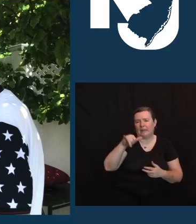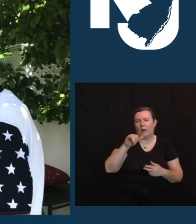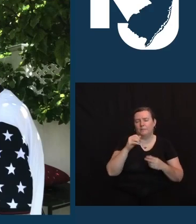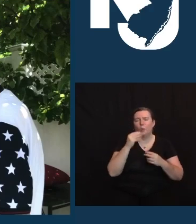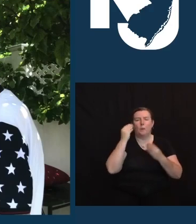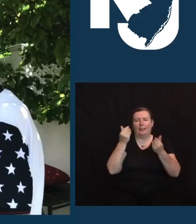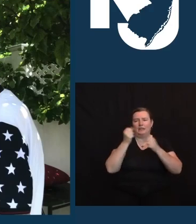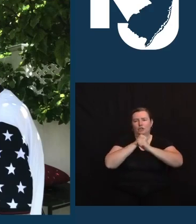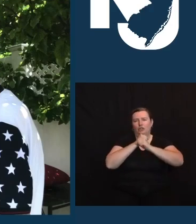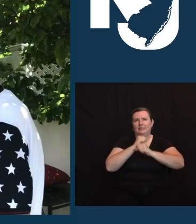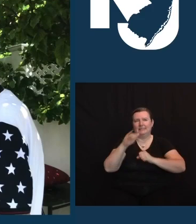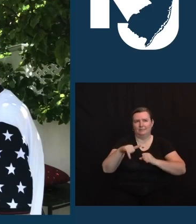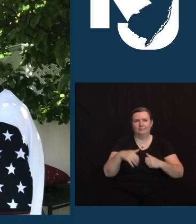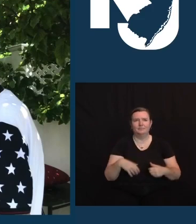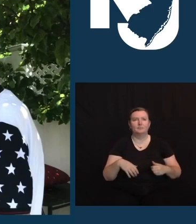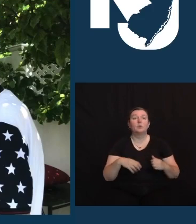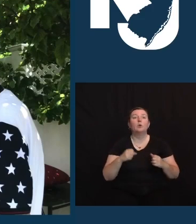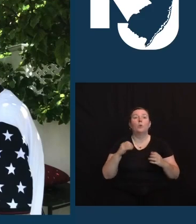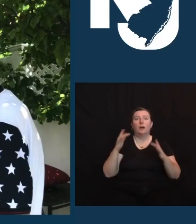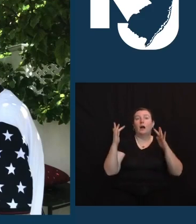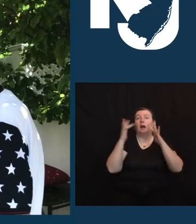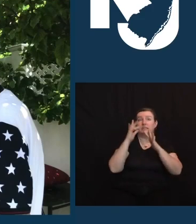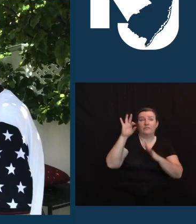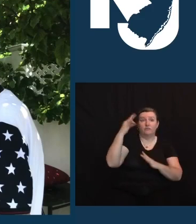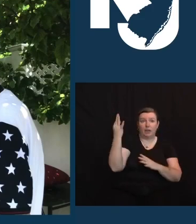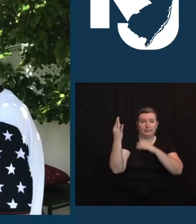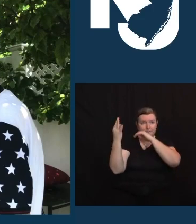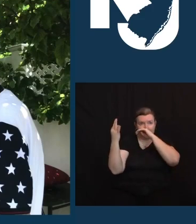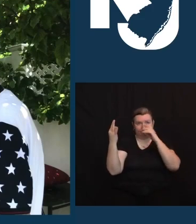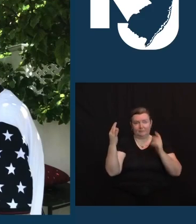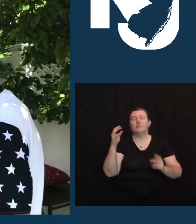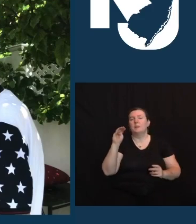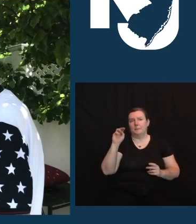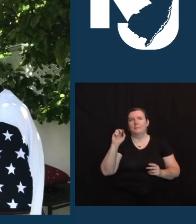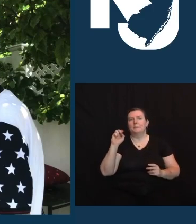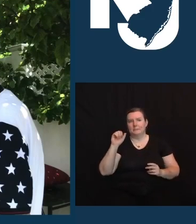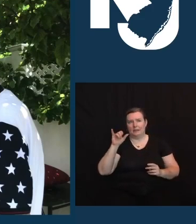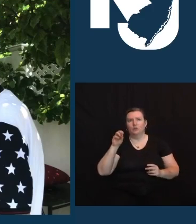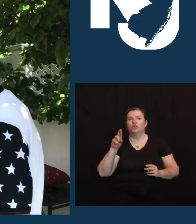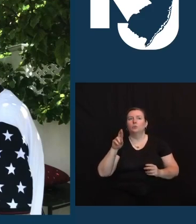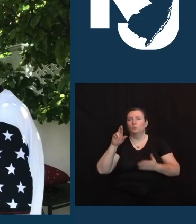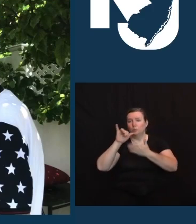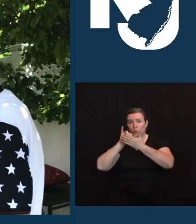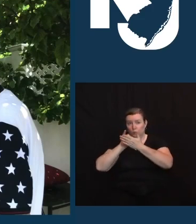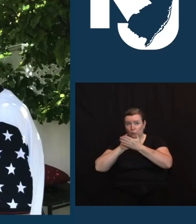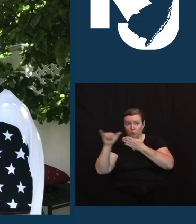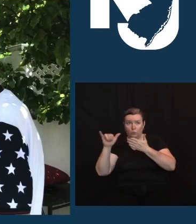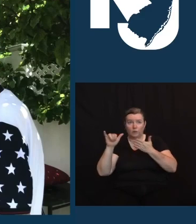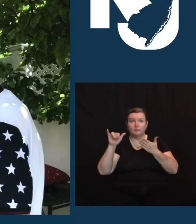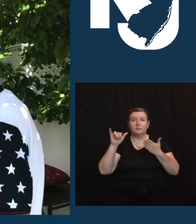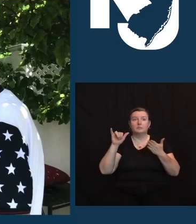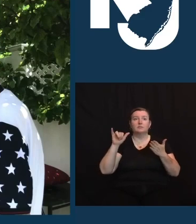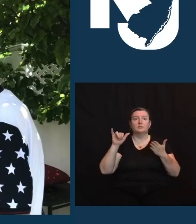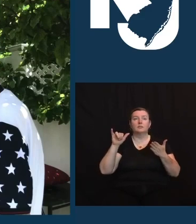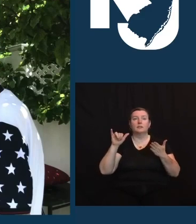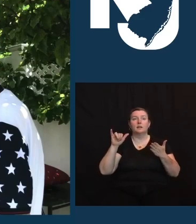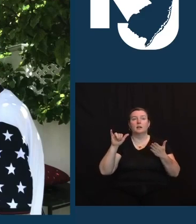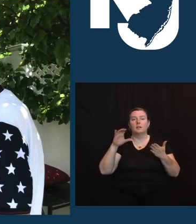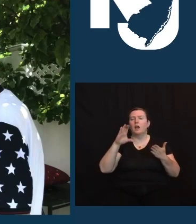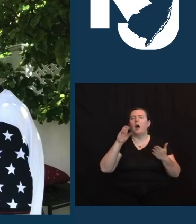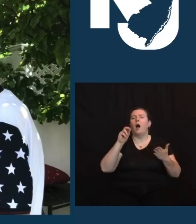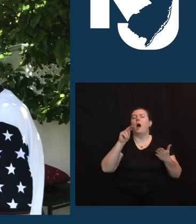French ambassador as well as their consul general in New York, and lo and behold, their Consul General Anne-Claire Legendre,